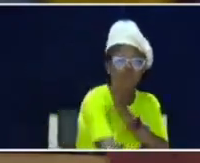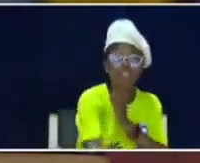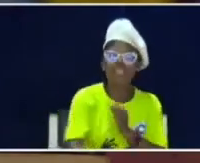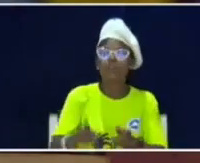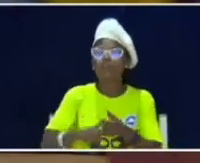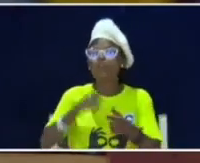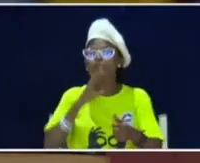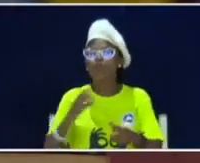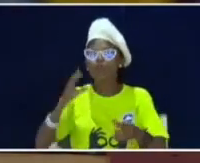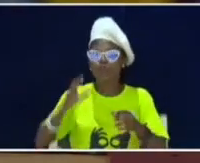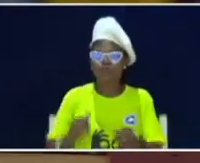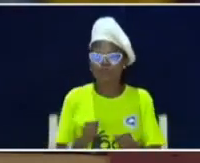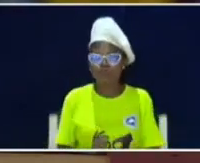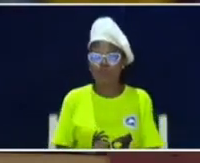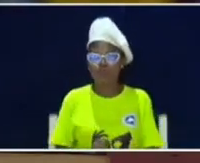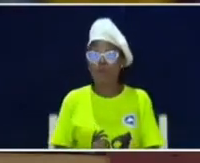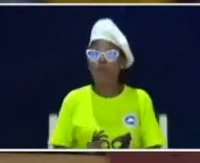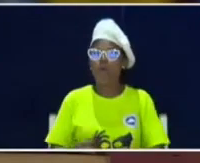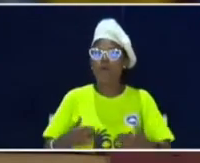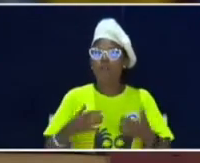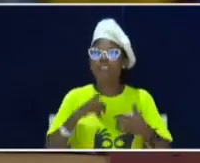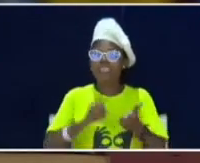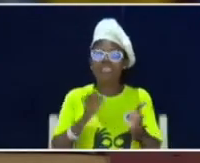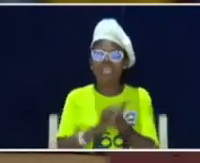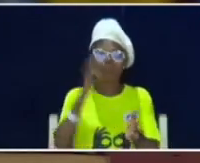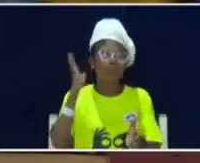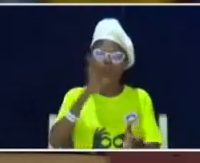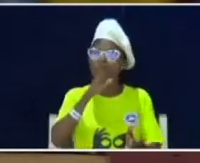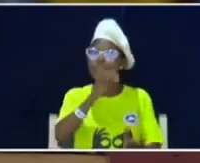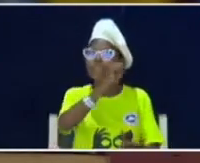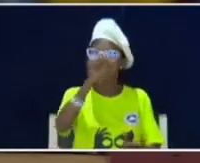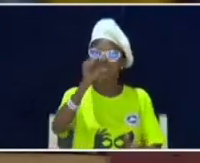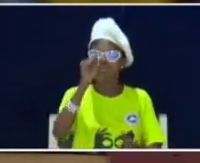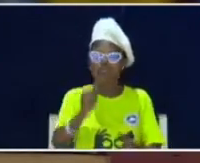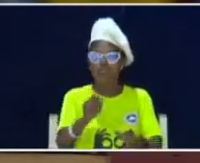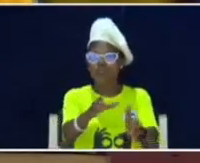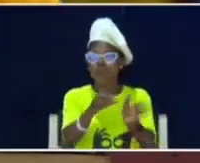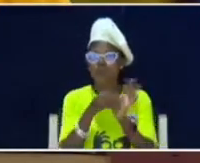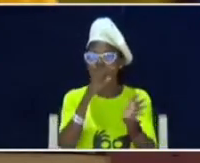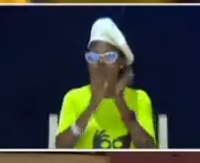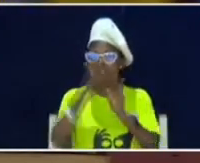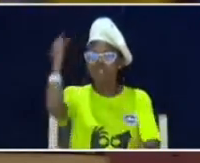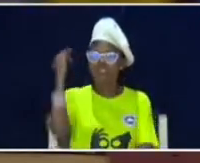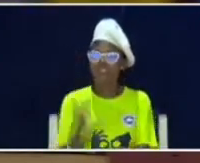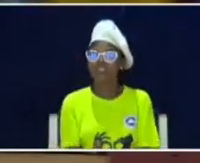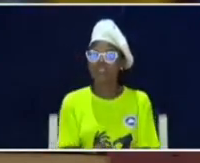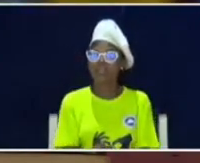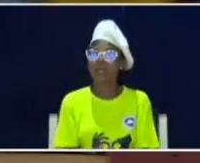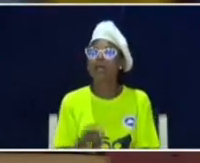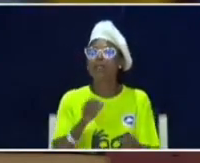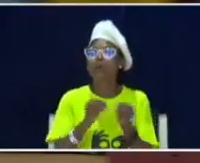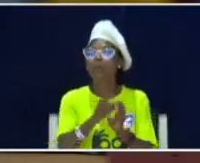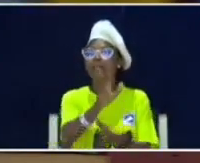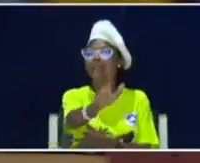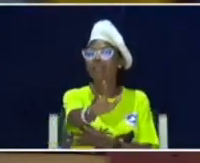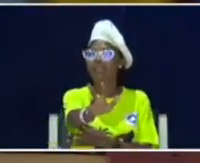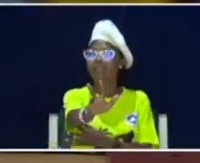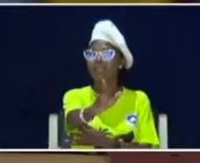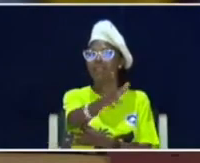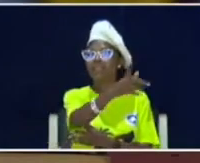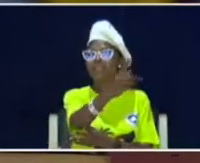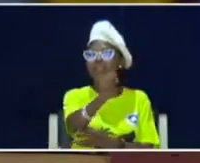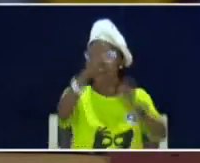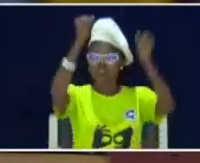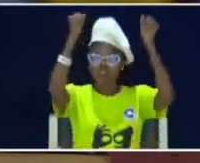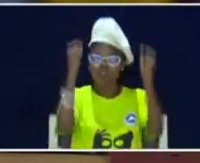to possess. I pray that will be your portion tonight in the name of Jesus. Number three, the strength